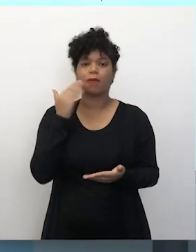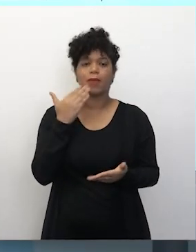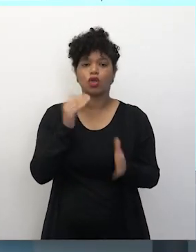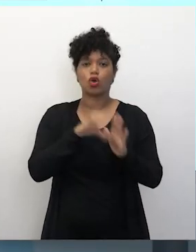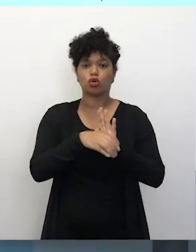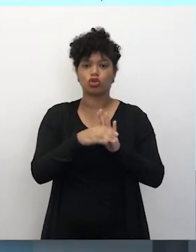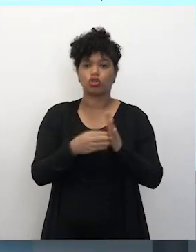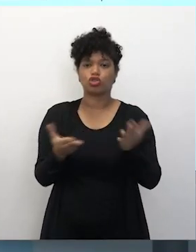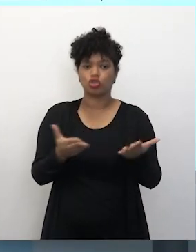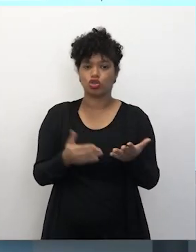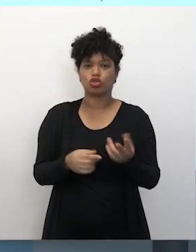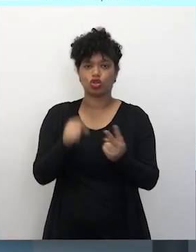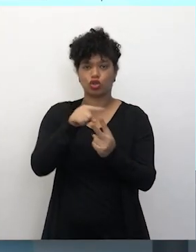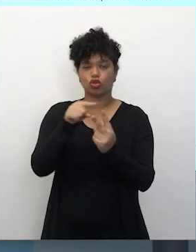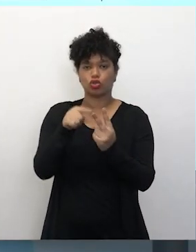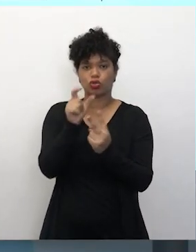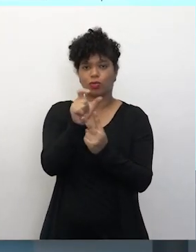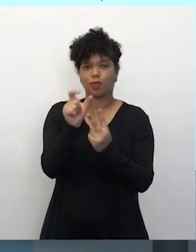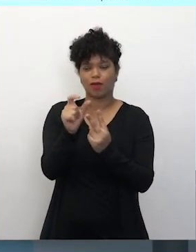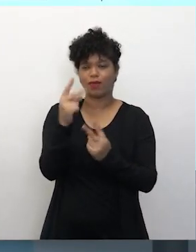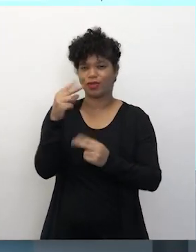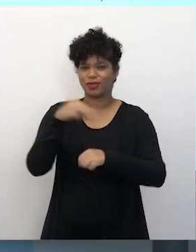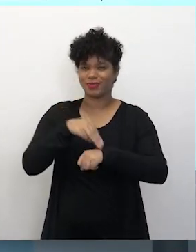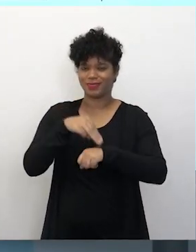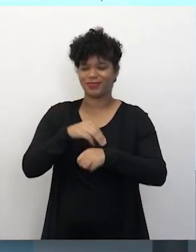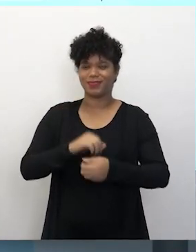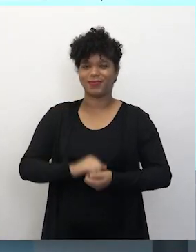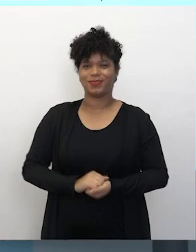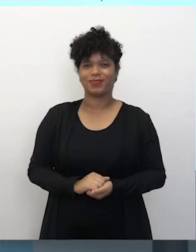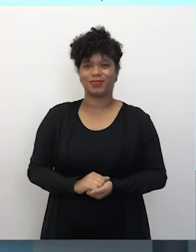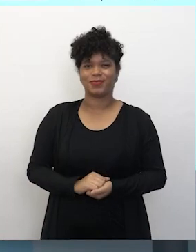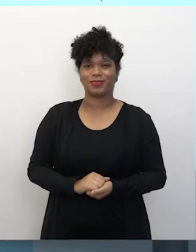de hoje, tá bom? Mais 2 minutinhos e já retornamos.